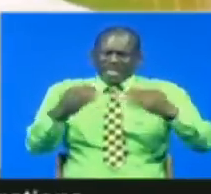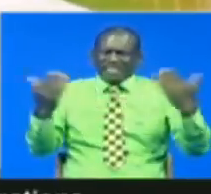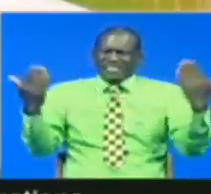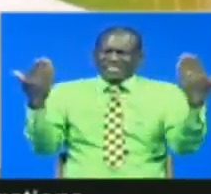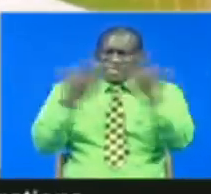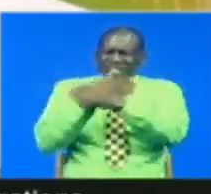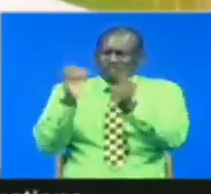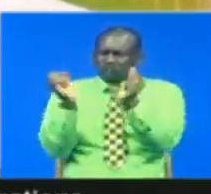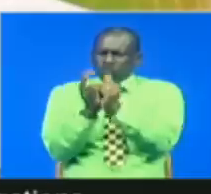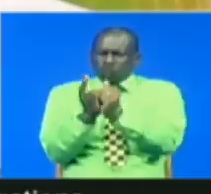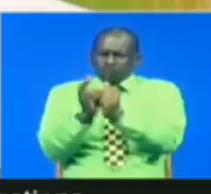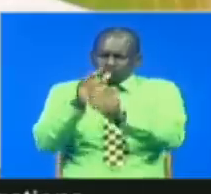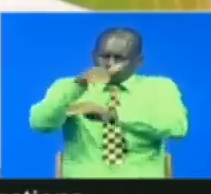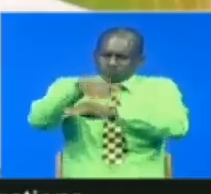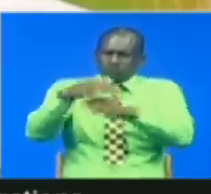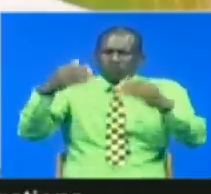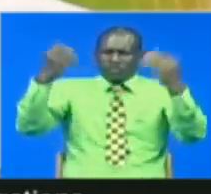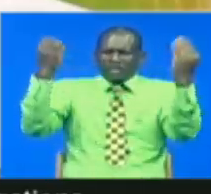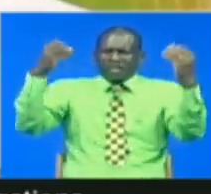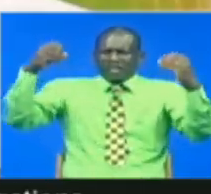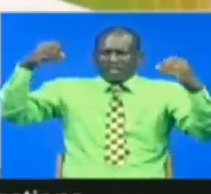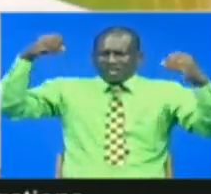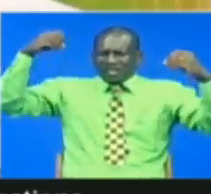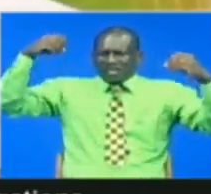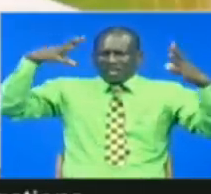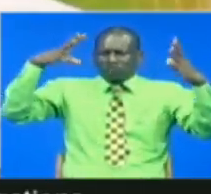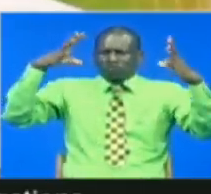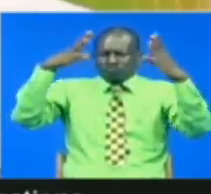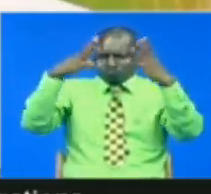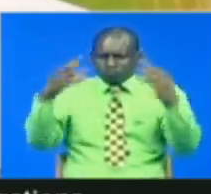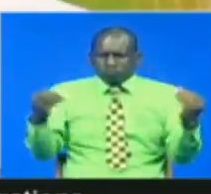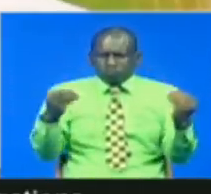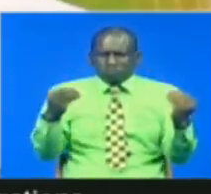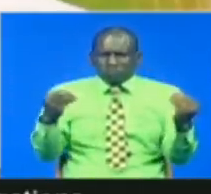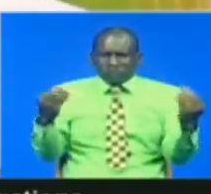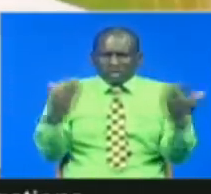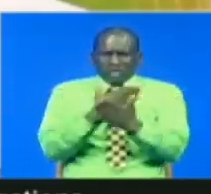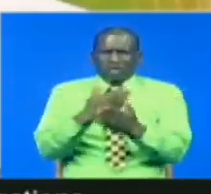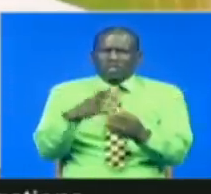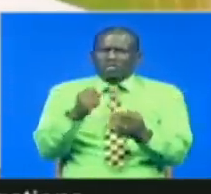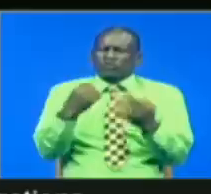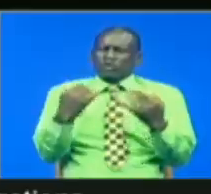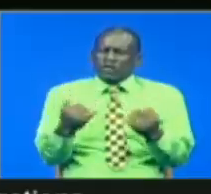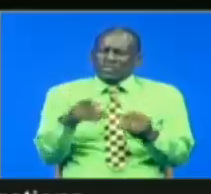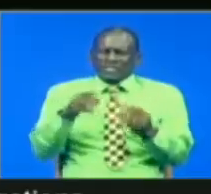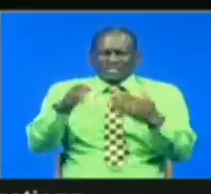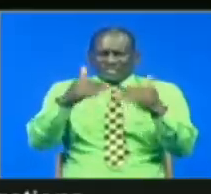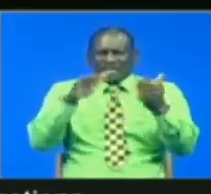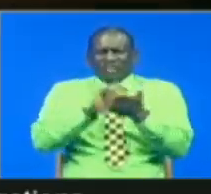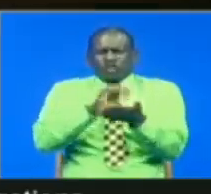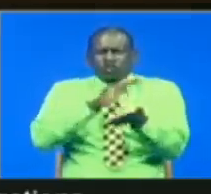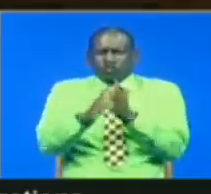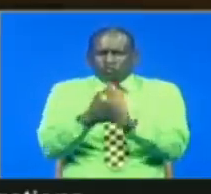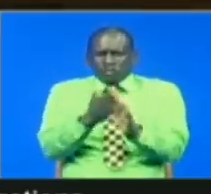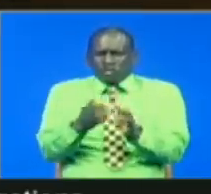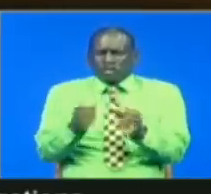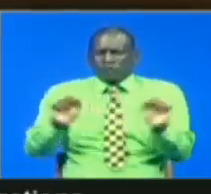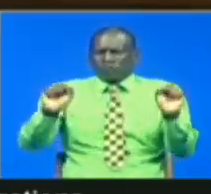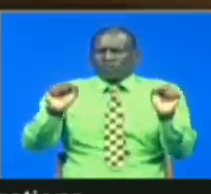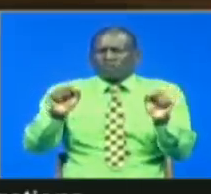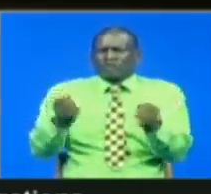midnight, you know, and that's when we were like, I think this is now an indication that nobody's actually coming.